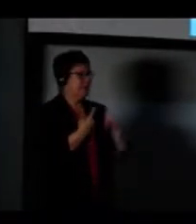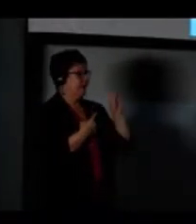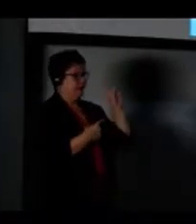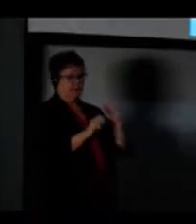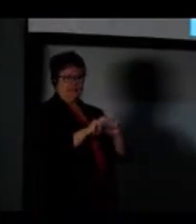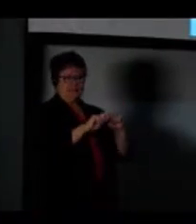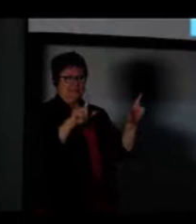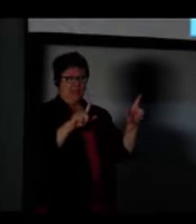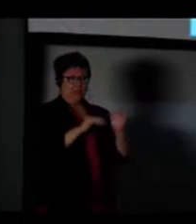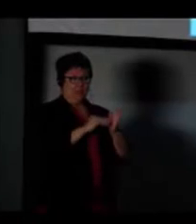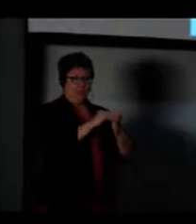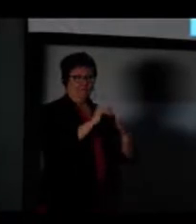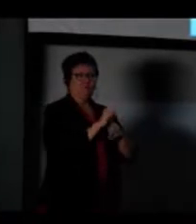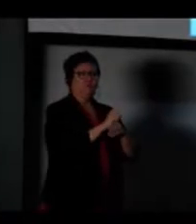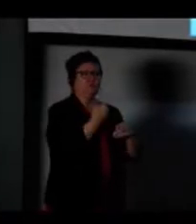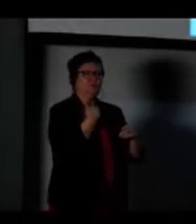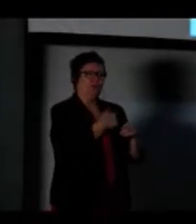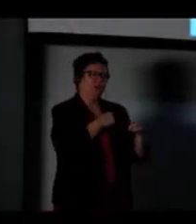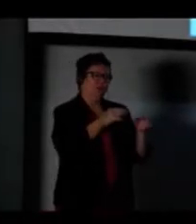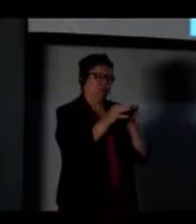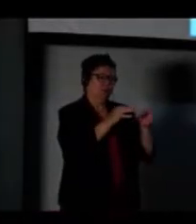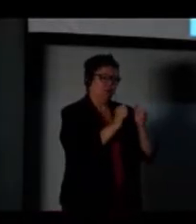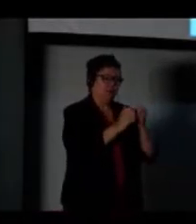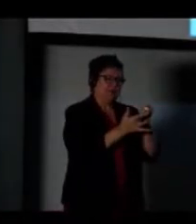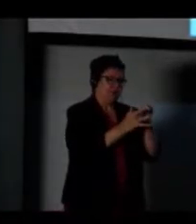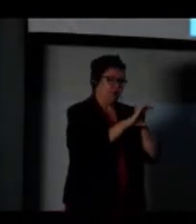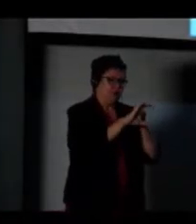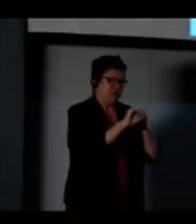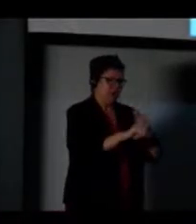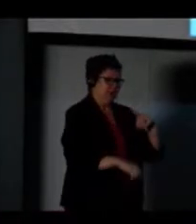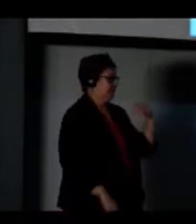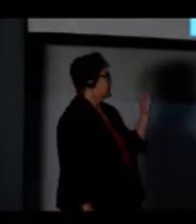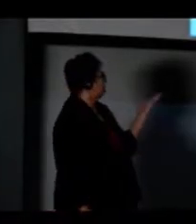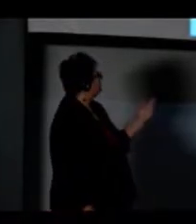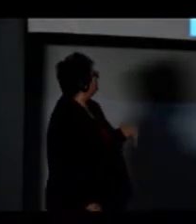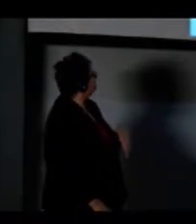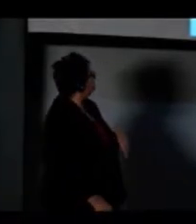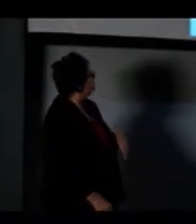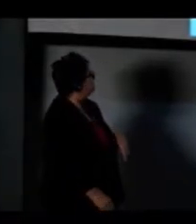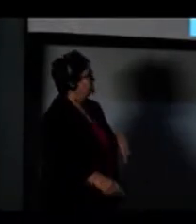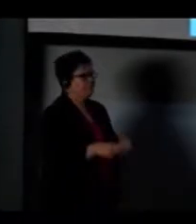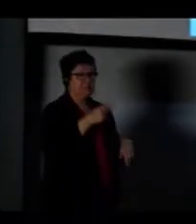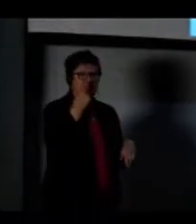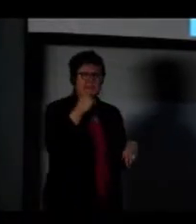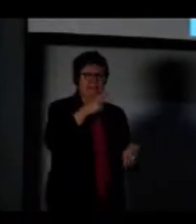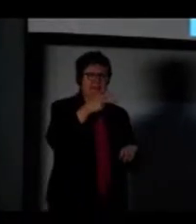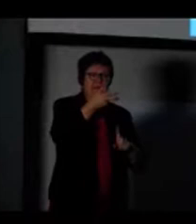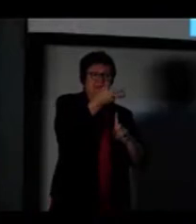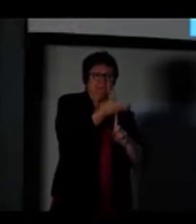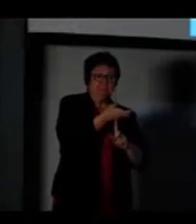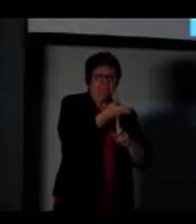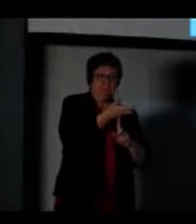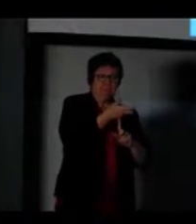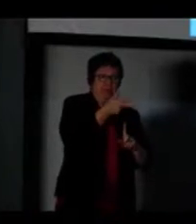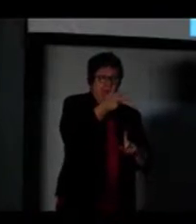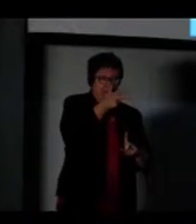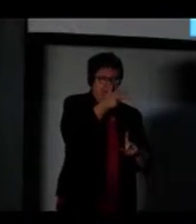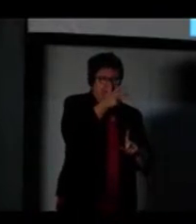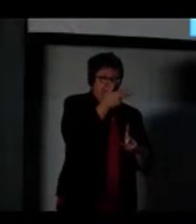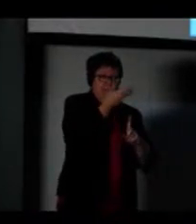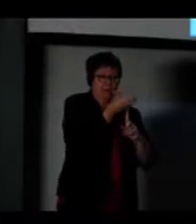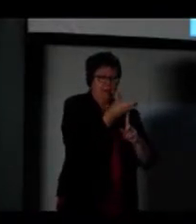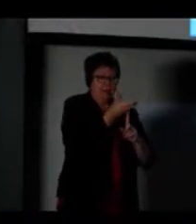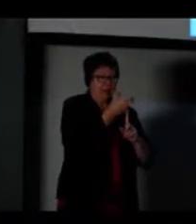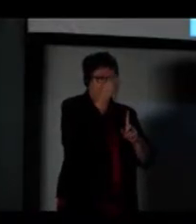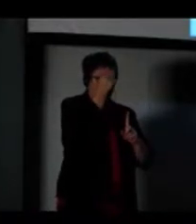to various technology companies. And the point of this is really to say, you see that bit in the middle there, that specimen and the digital information around that? We